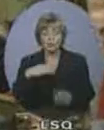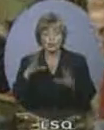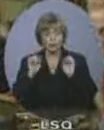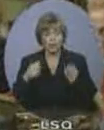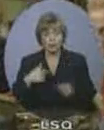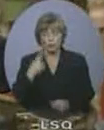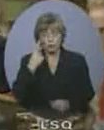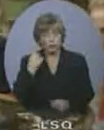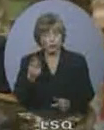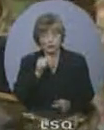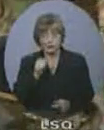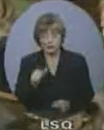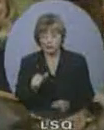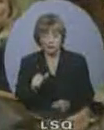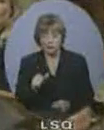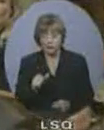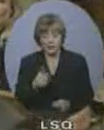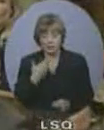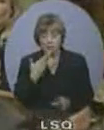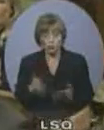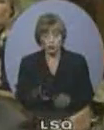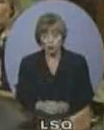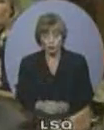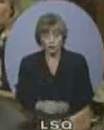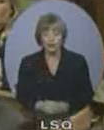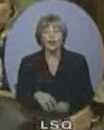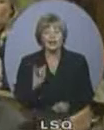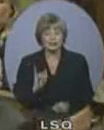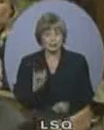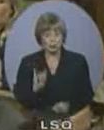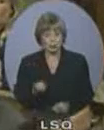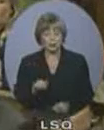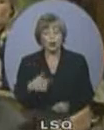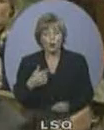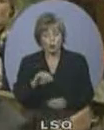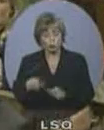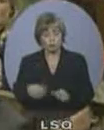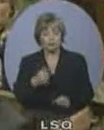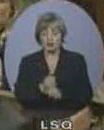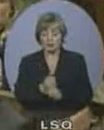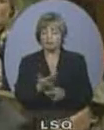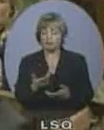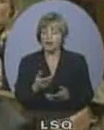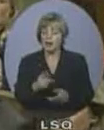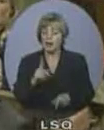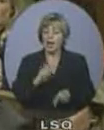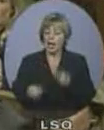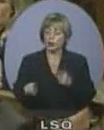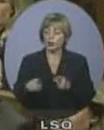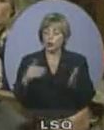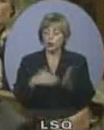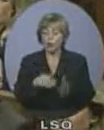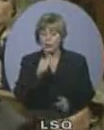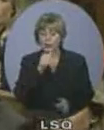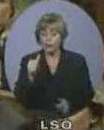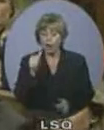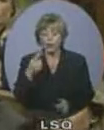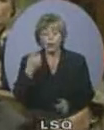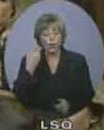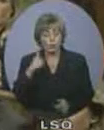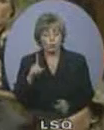we instituted the National Anti-Drug Strategy, Mr. Speaker, to specifically discourage people from getting involved with drugs. But, Mr. Speaker,